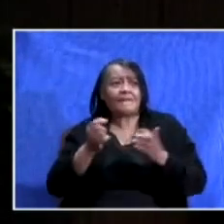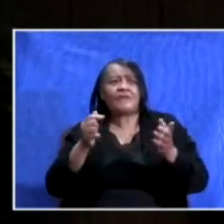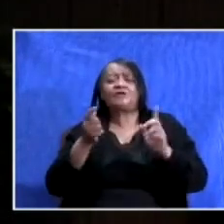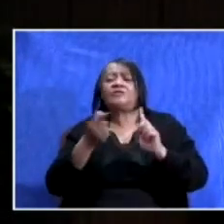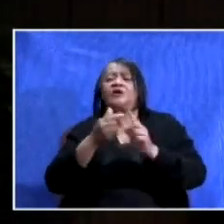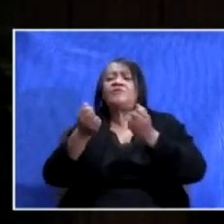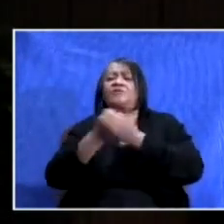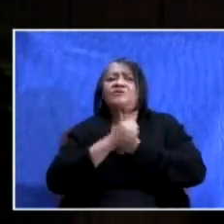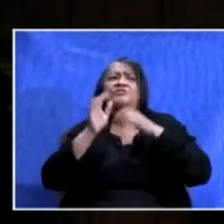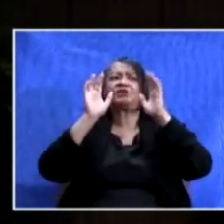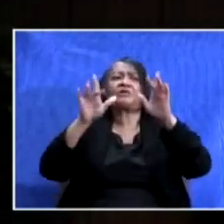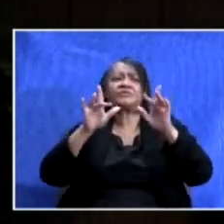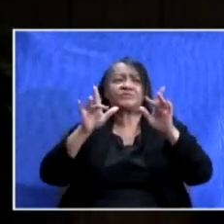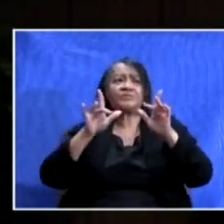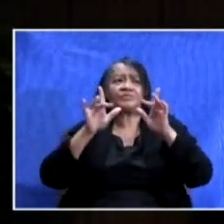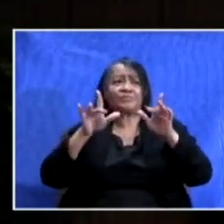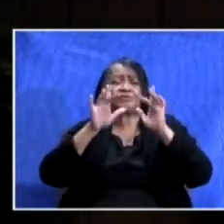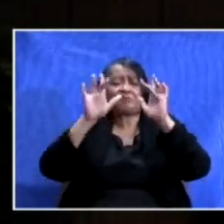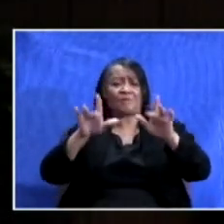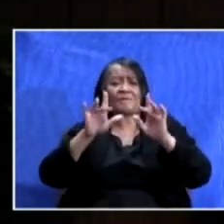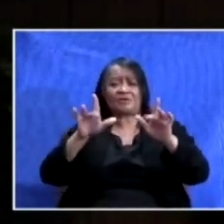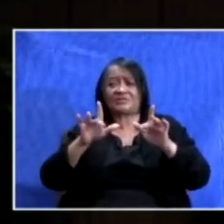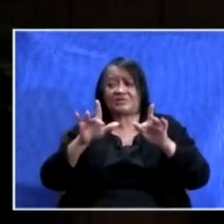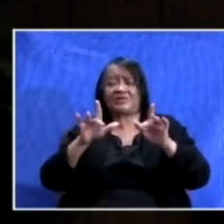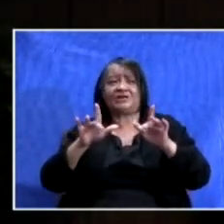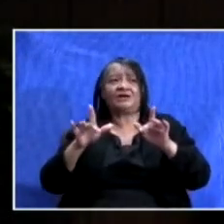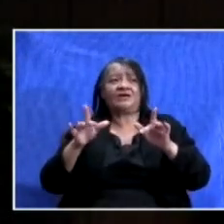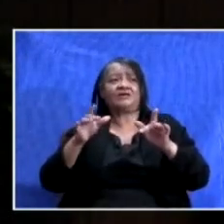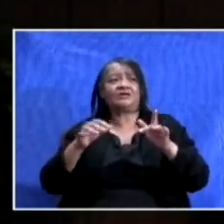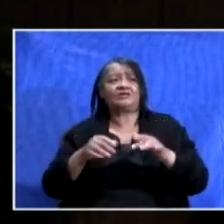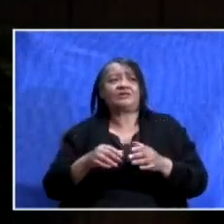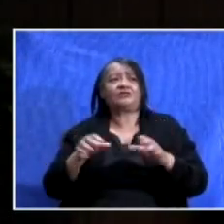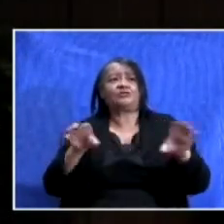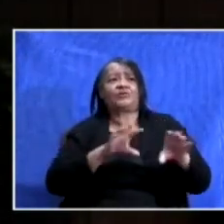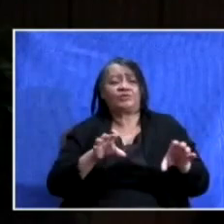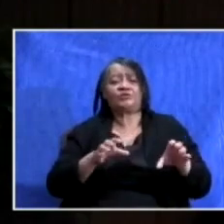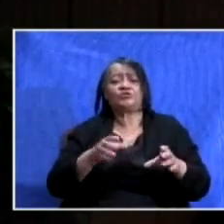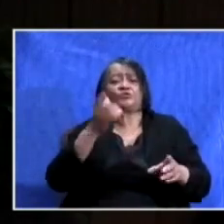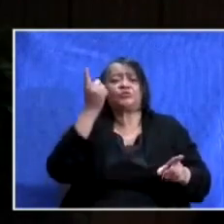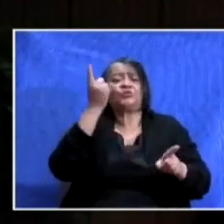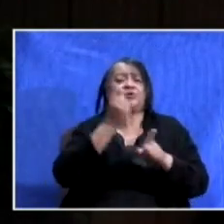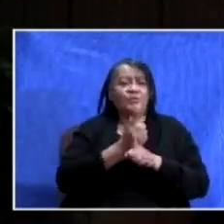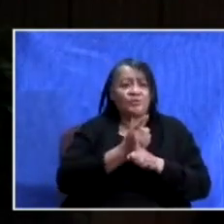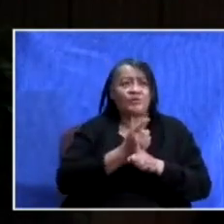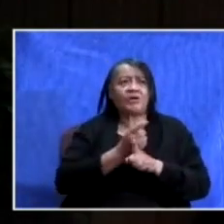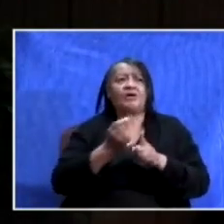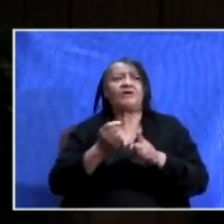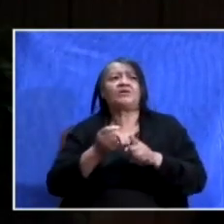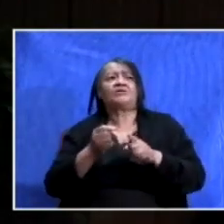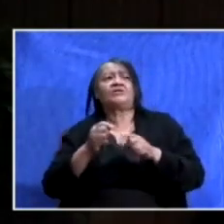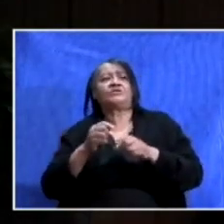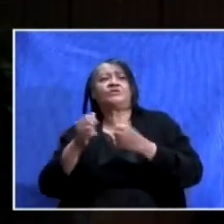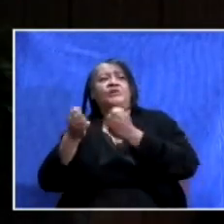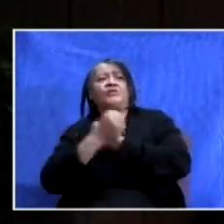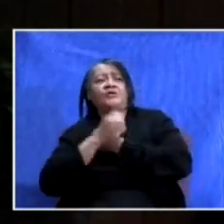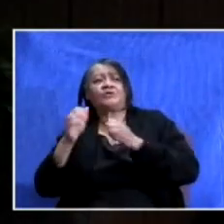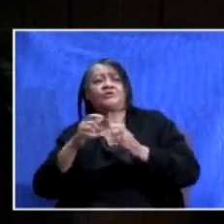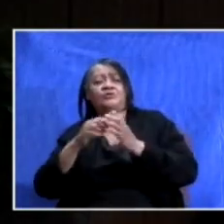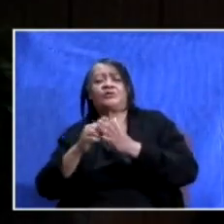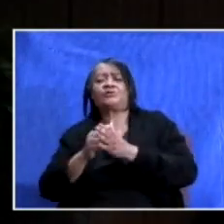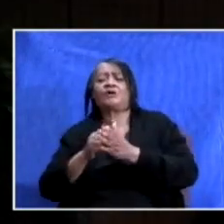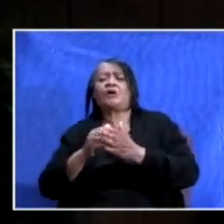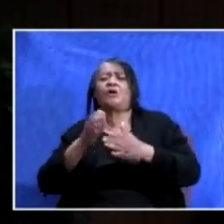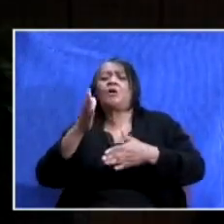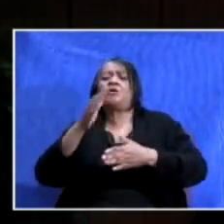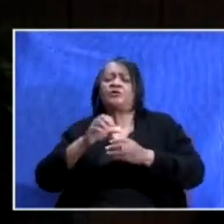to love mercy. Park here with me. To act justly, to love mercy, and to walk humbly with your God. Notice